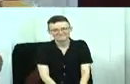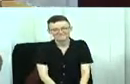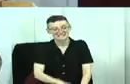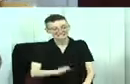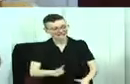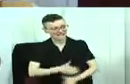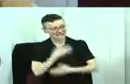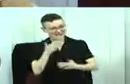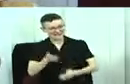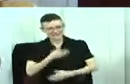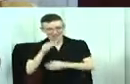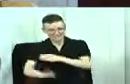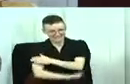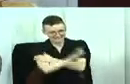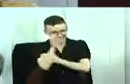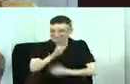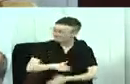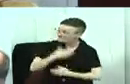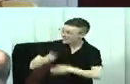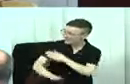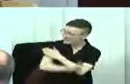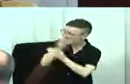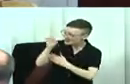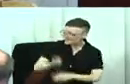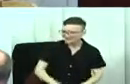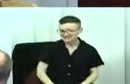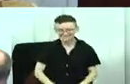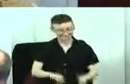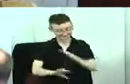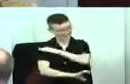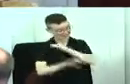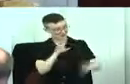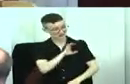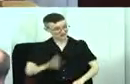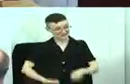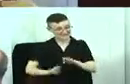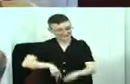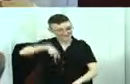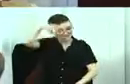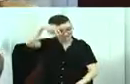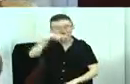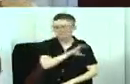Happy Easter! Happy Easter! Christ is risen!